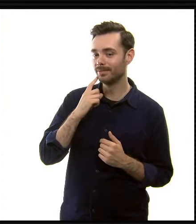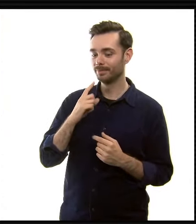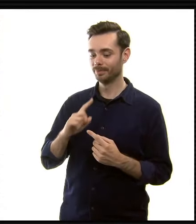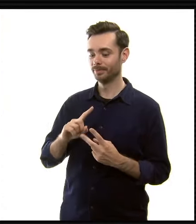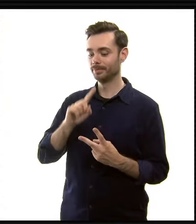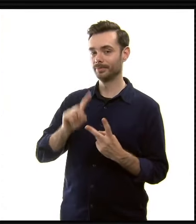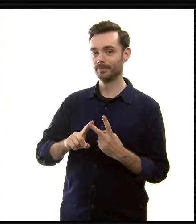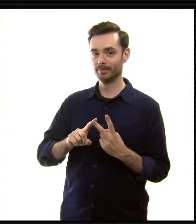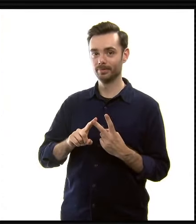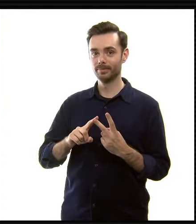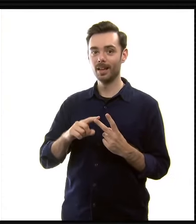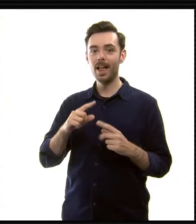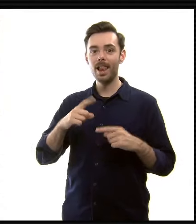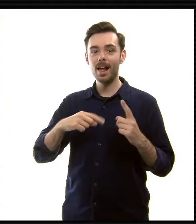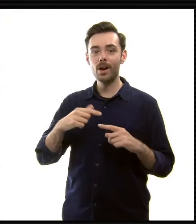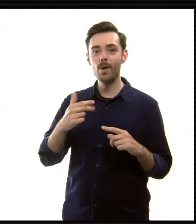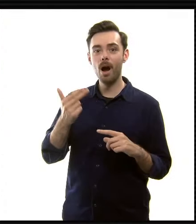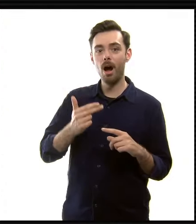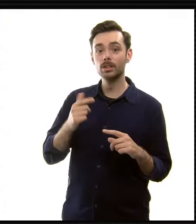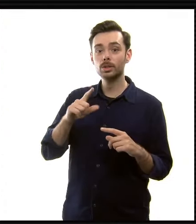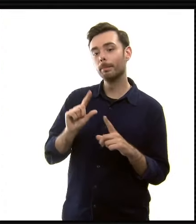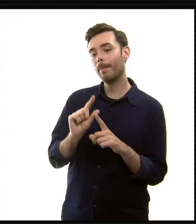LEGO art puts the petal to the metal.